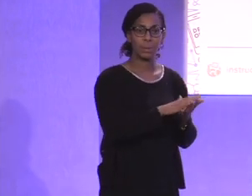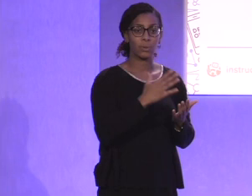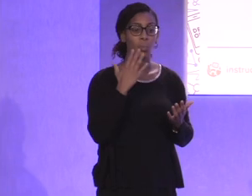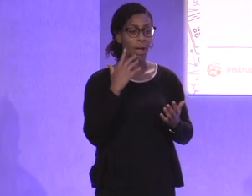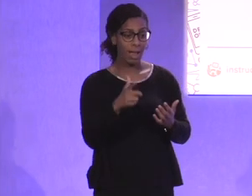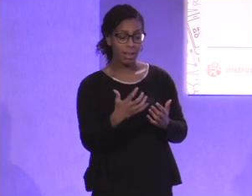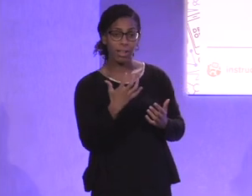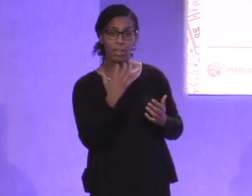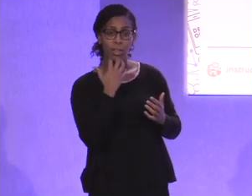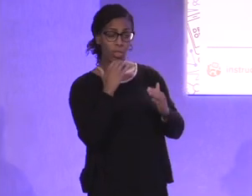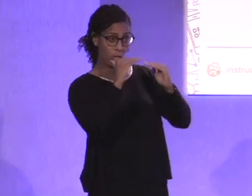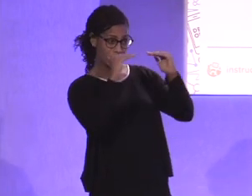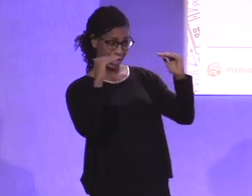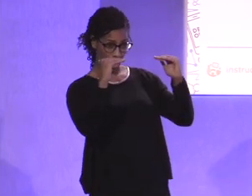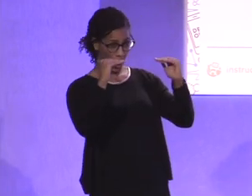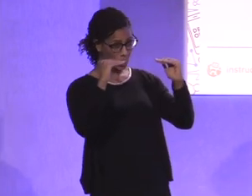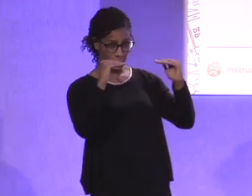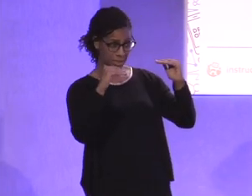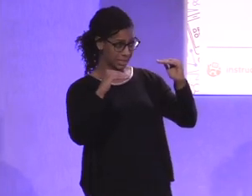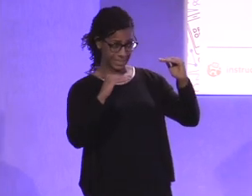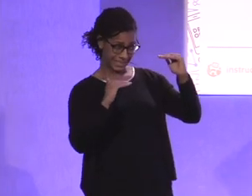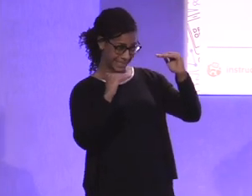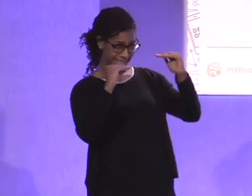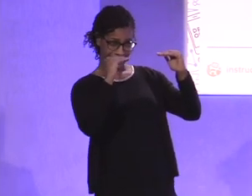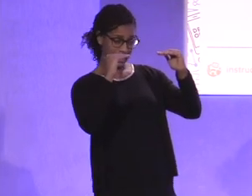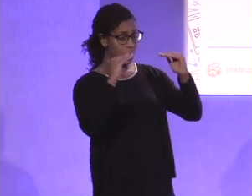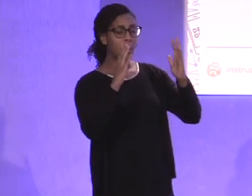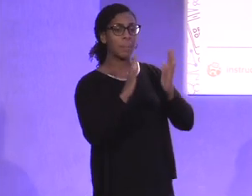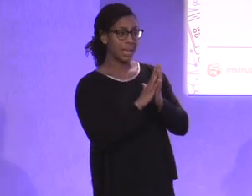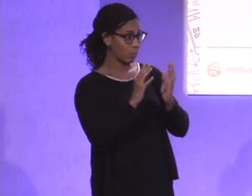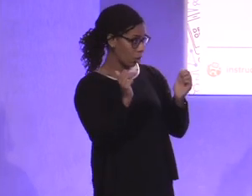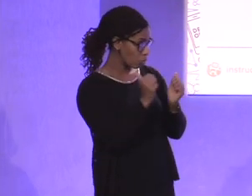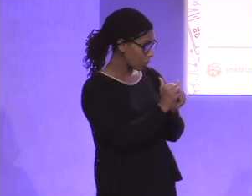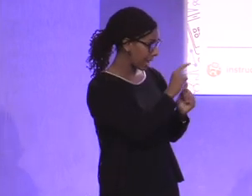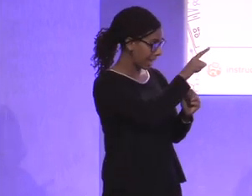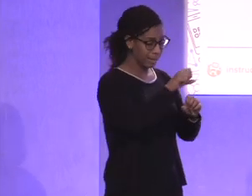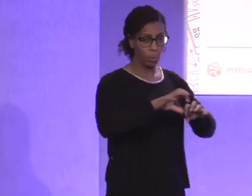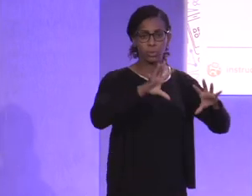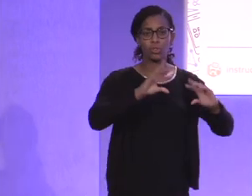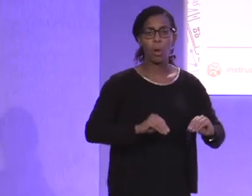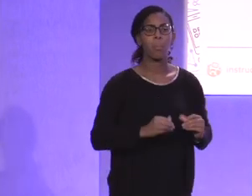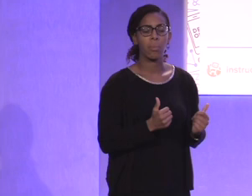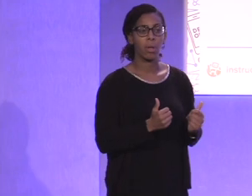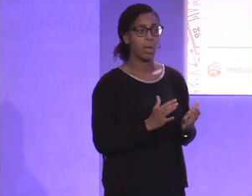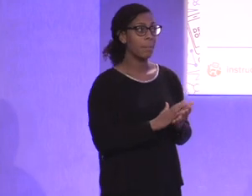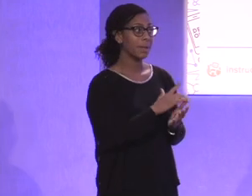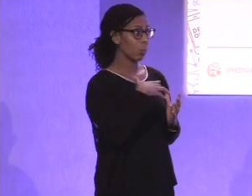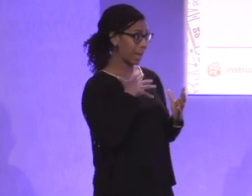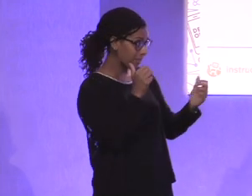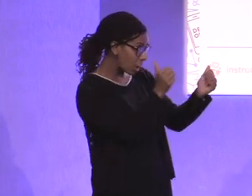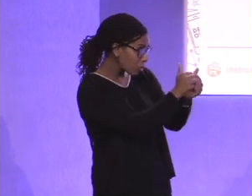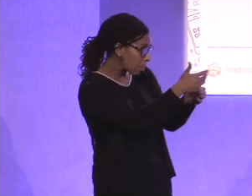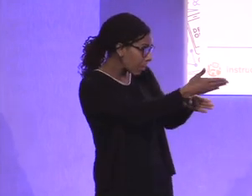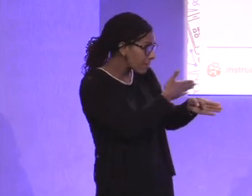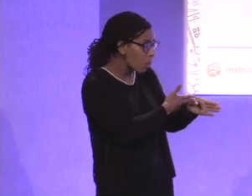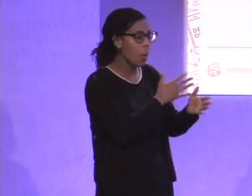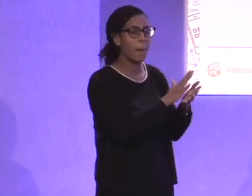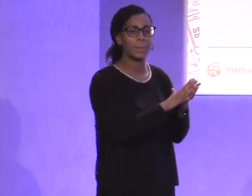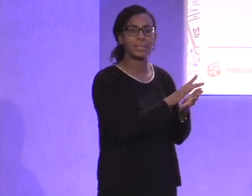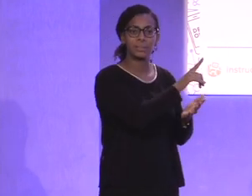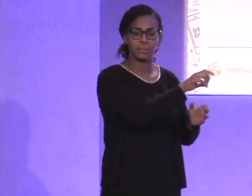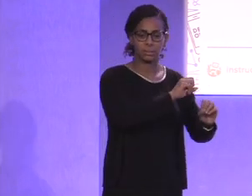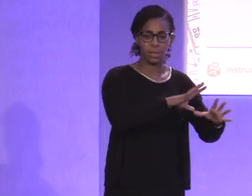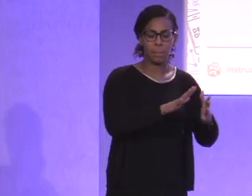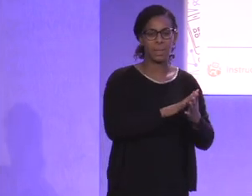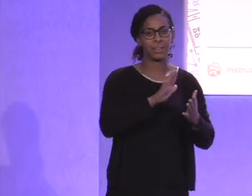line, we stop, and we did. Having that agreement ahead of time kind of diffuses the tension in the moment